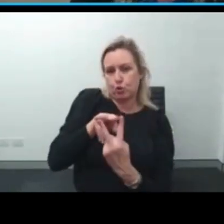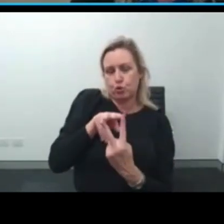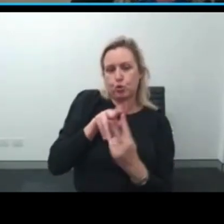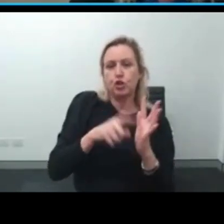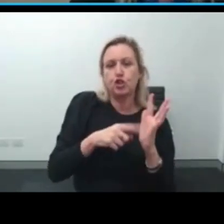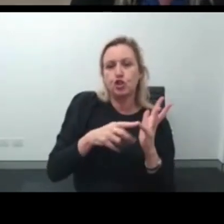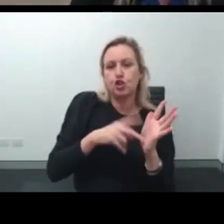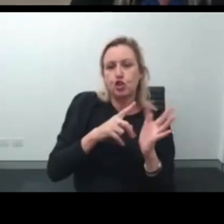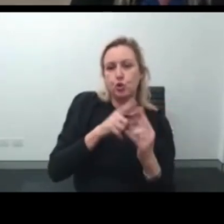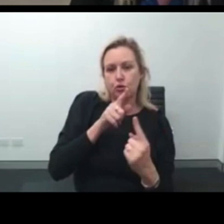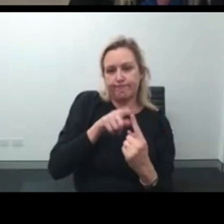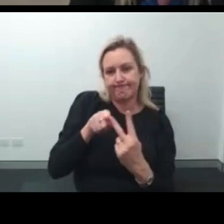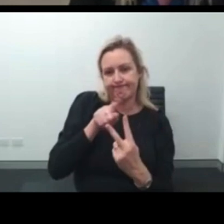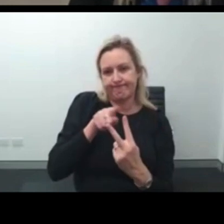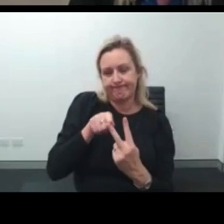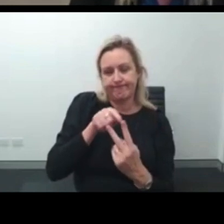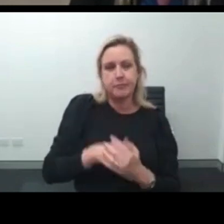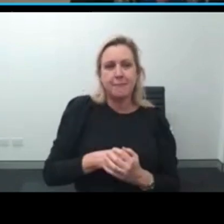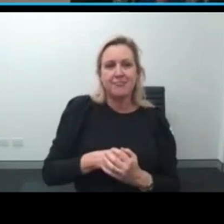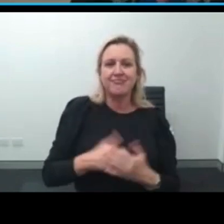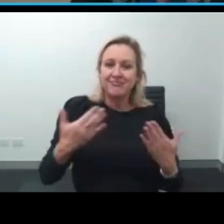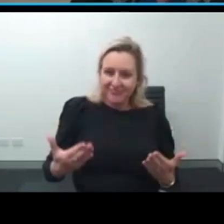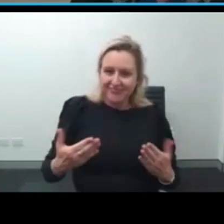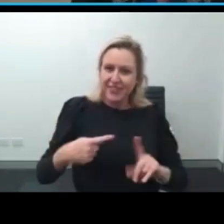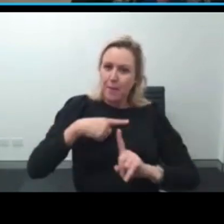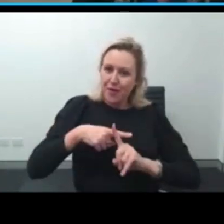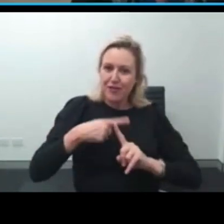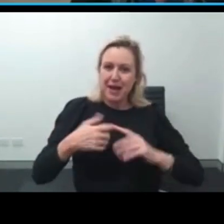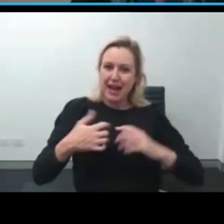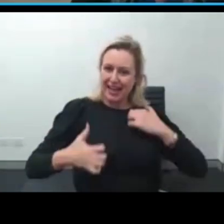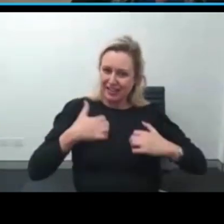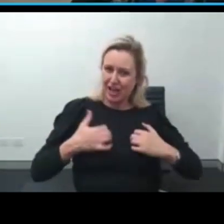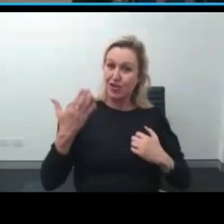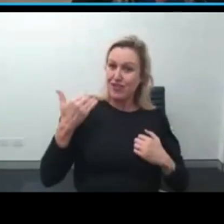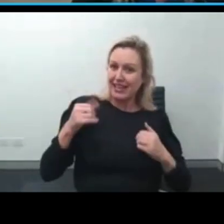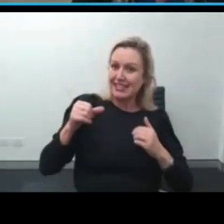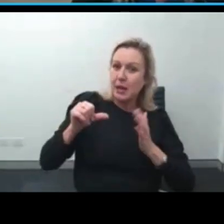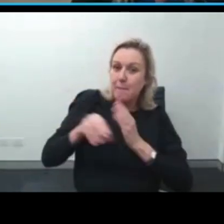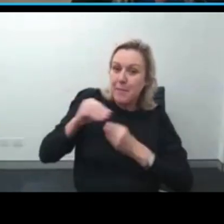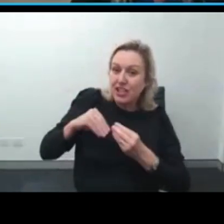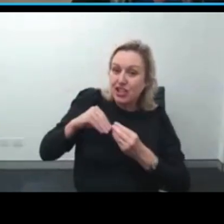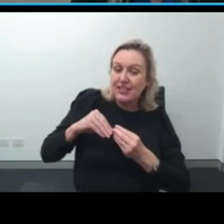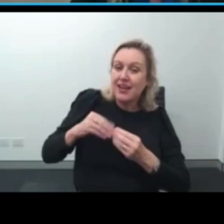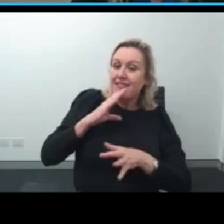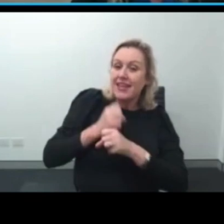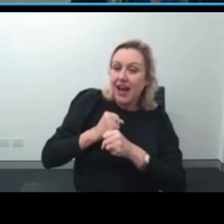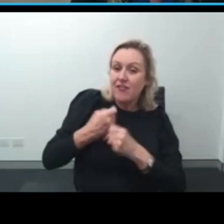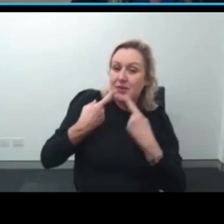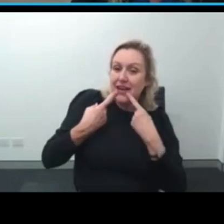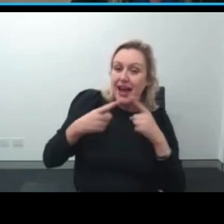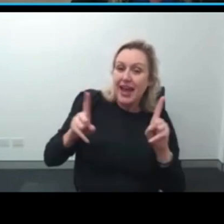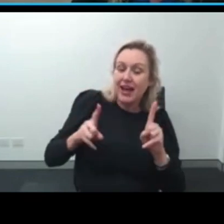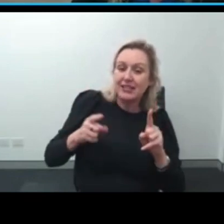So on a positive and exciting note, in the recent budget, the government announced an